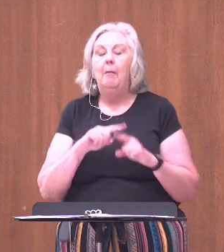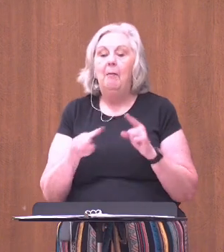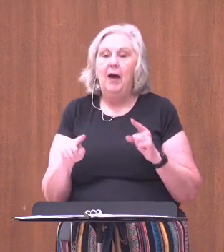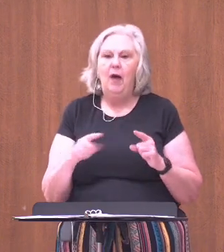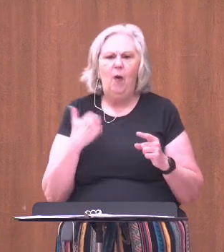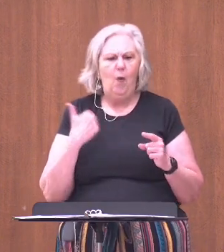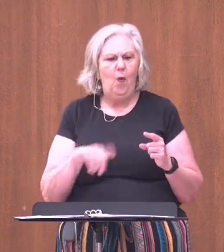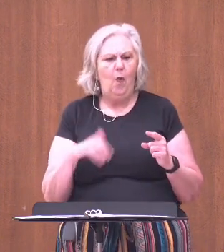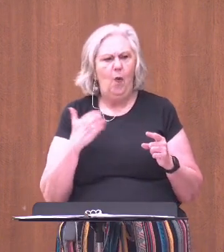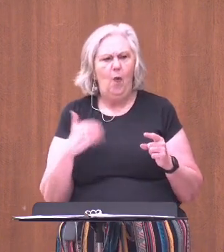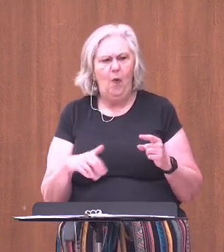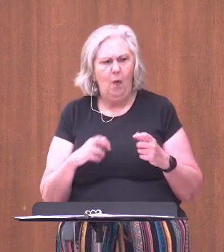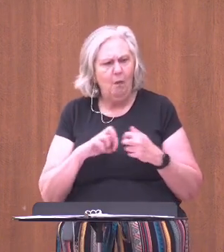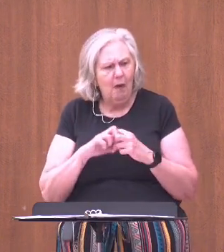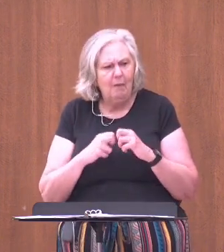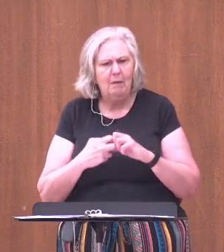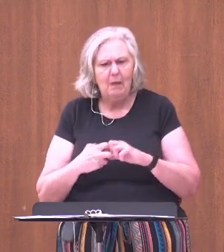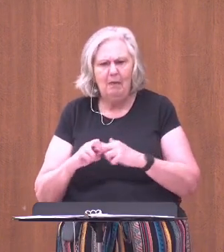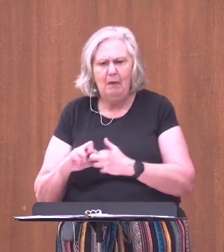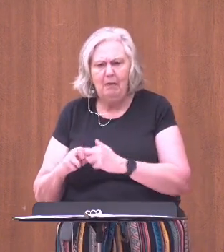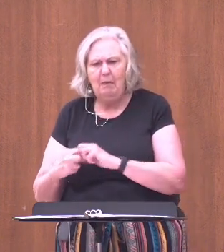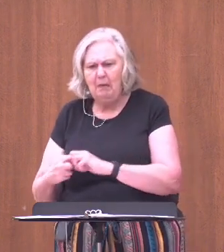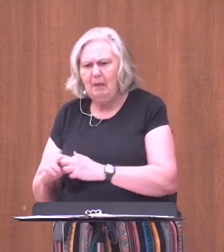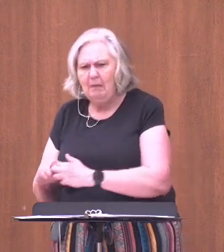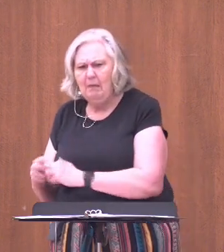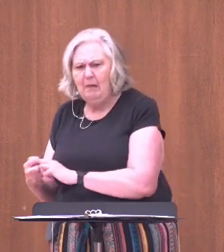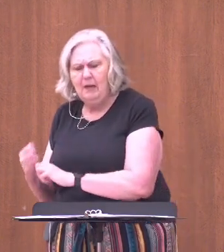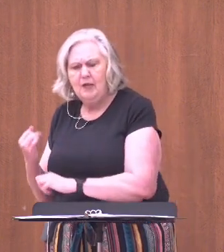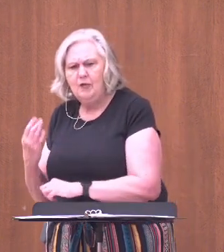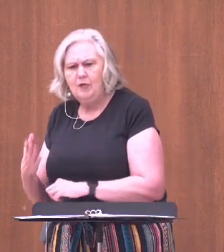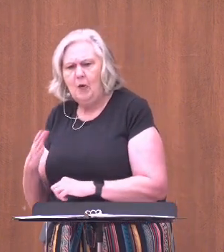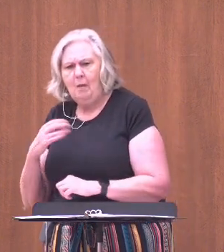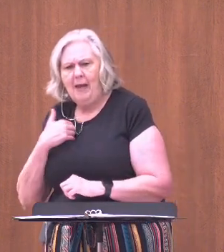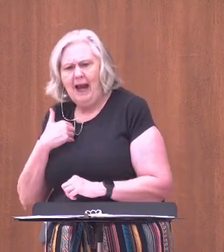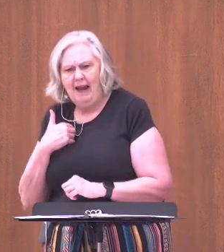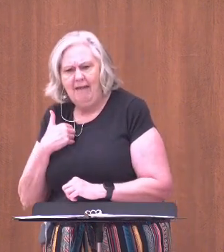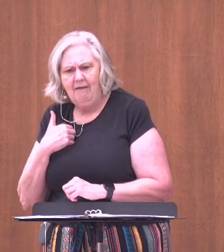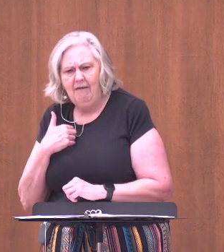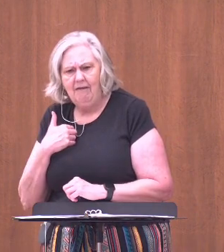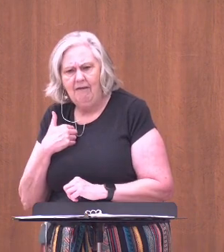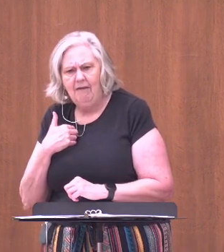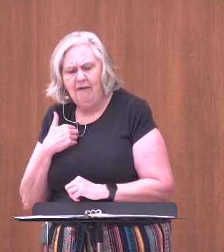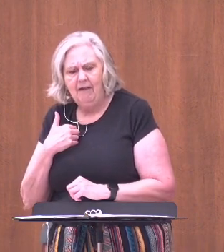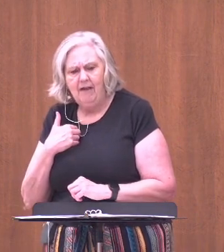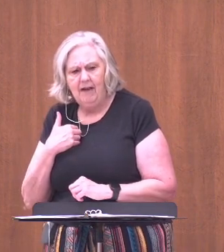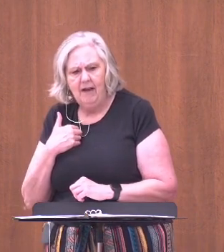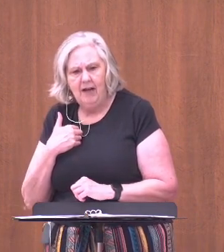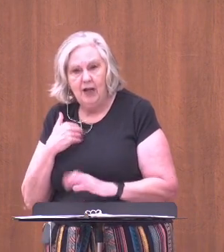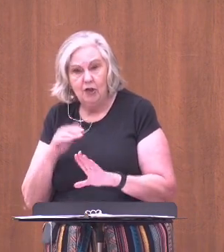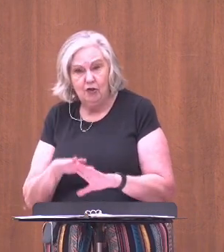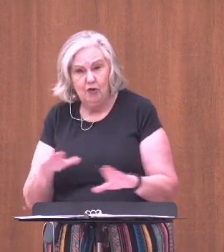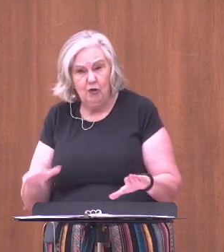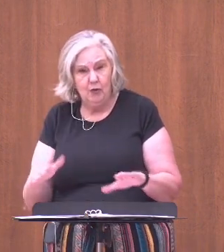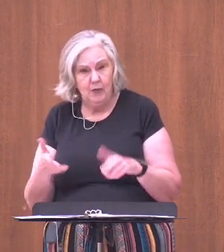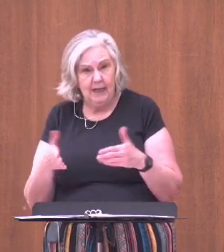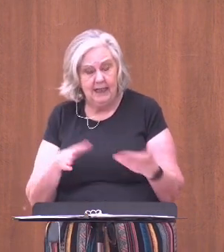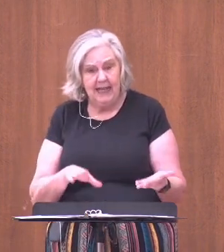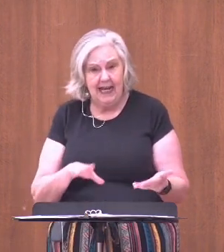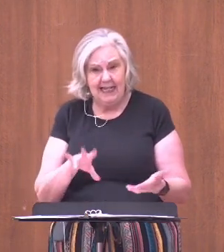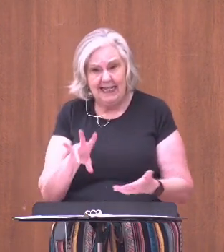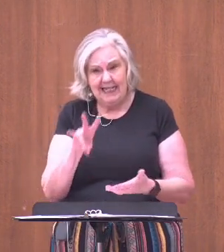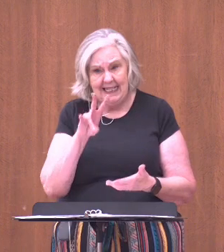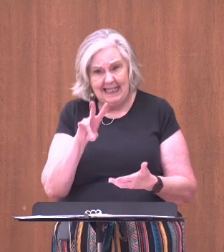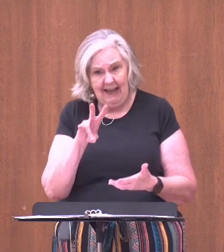calamity that comes to Job in his lifetime. He loses his children, 7 of